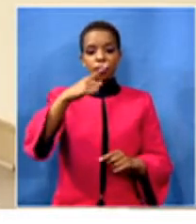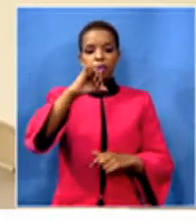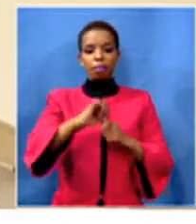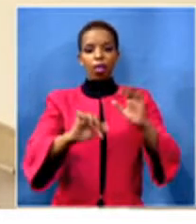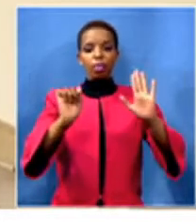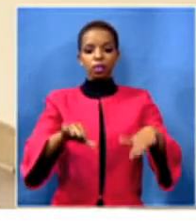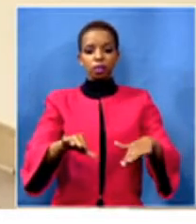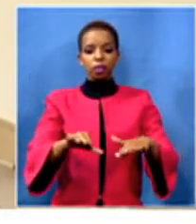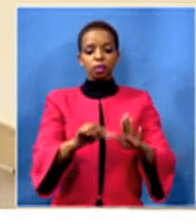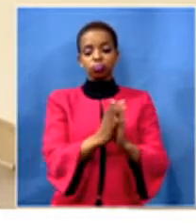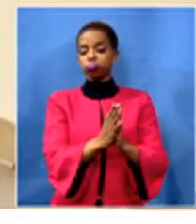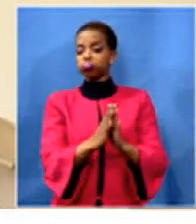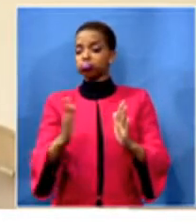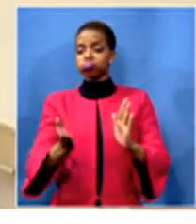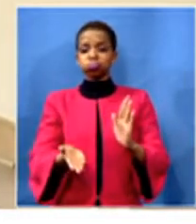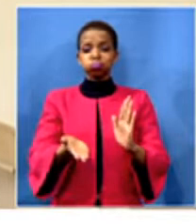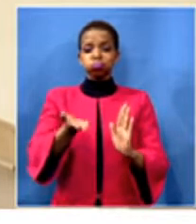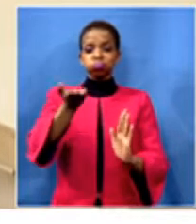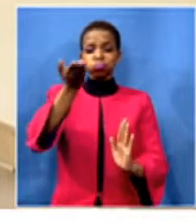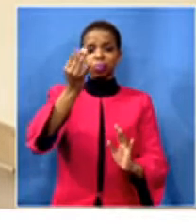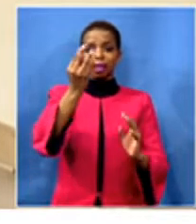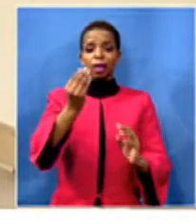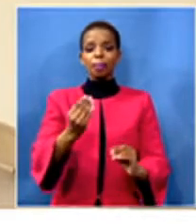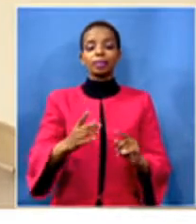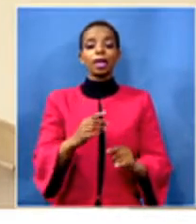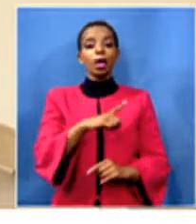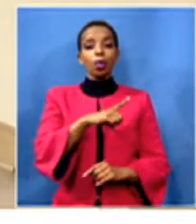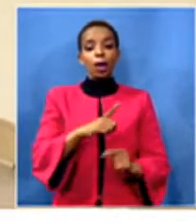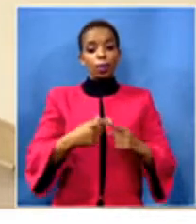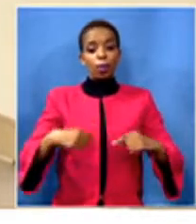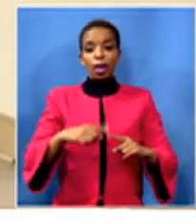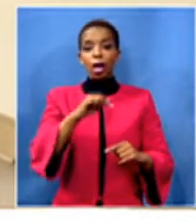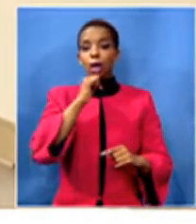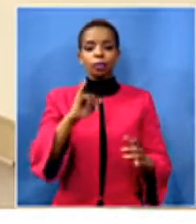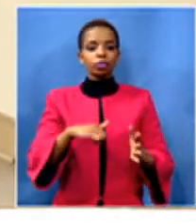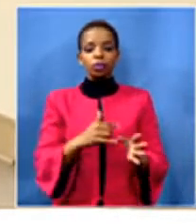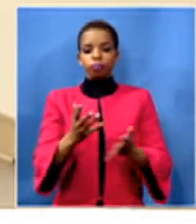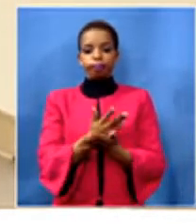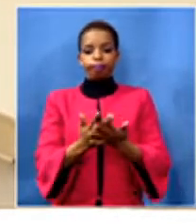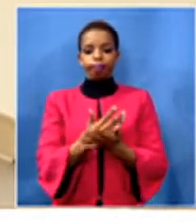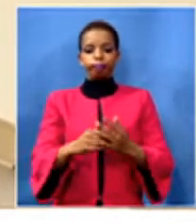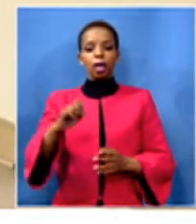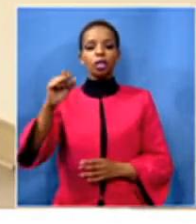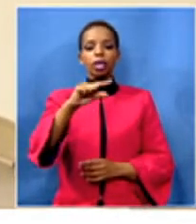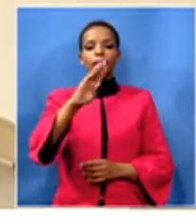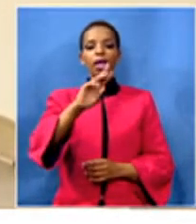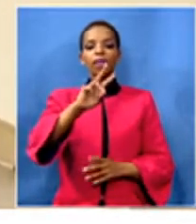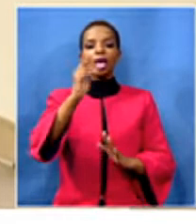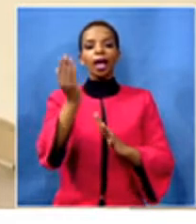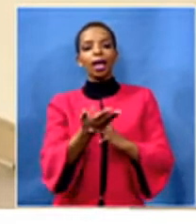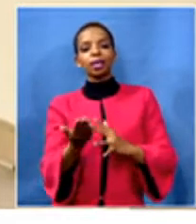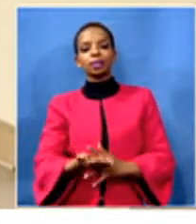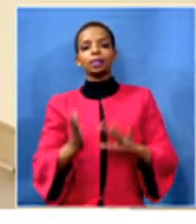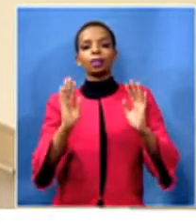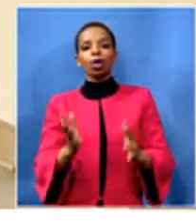more threatening is the fact that we are not just talking about domestic or GBV cases. We are